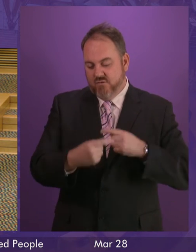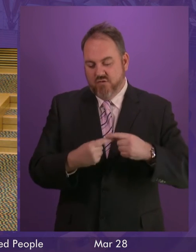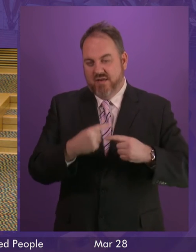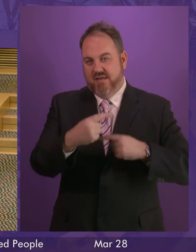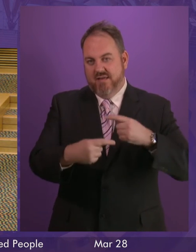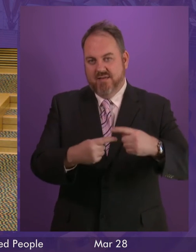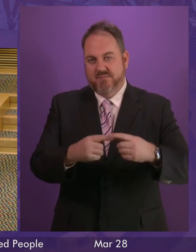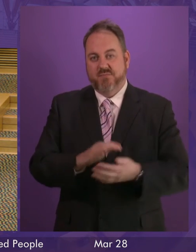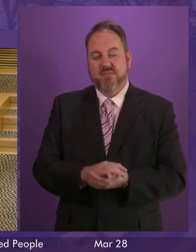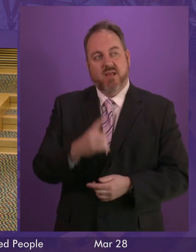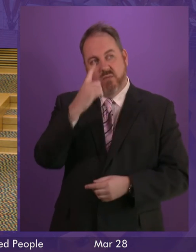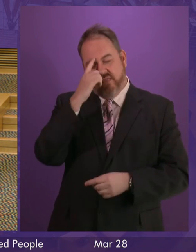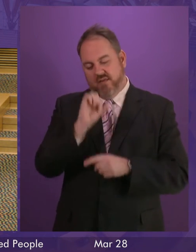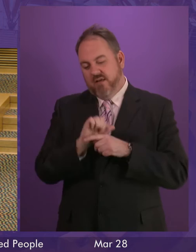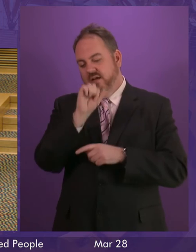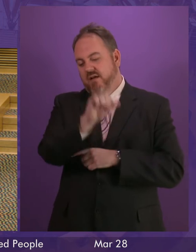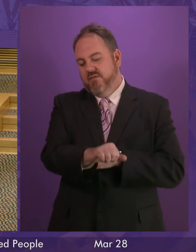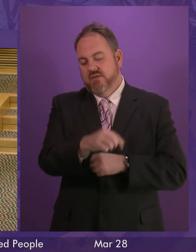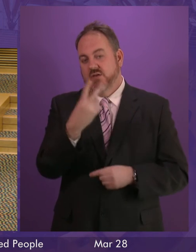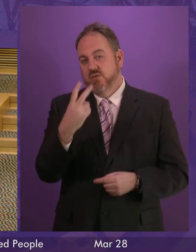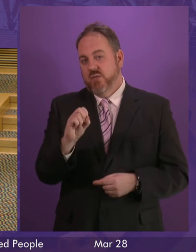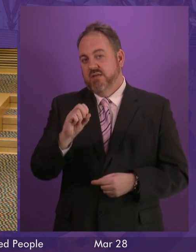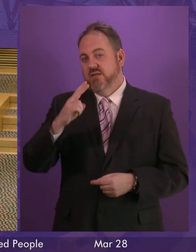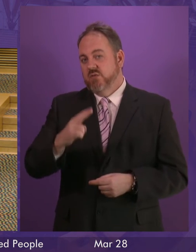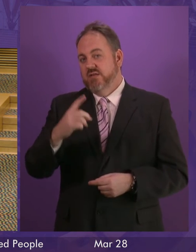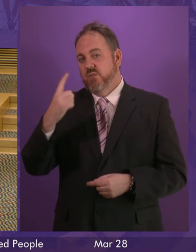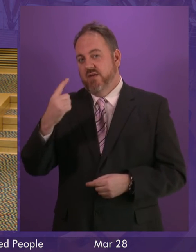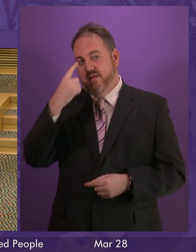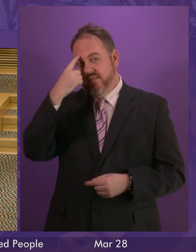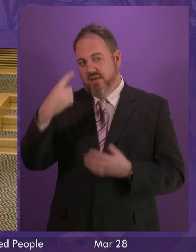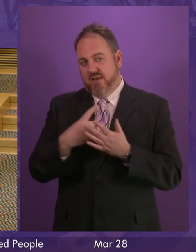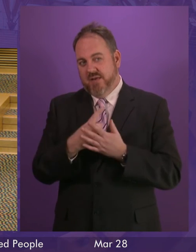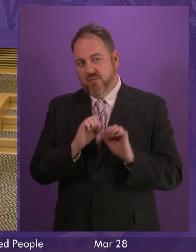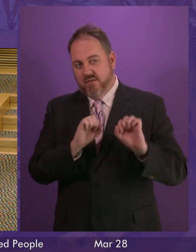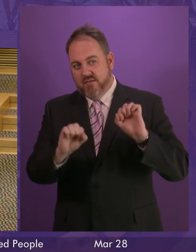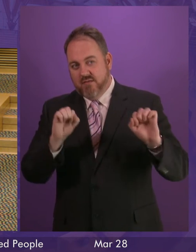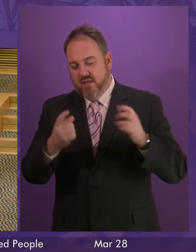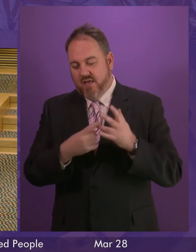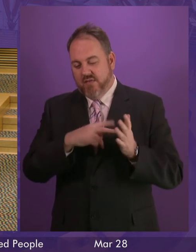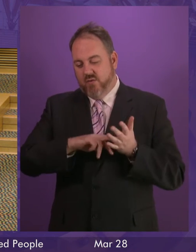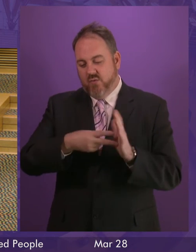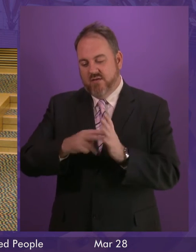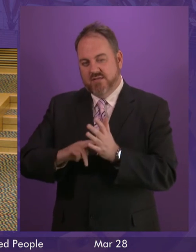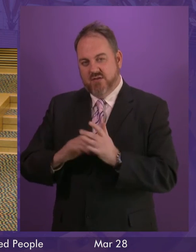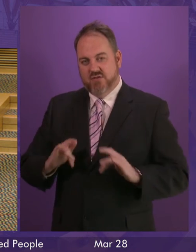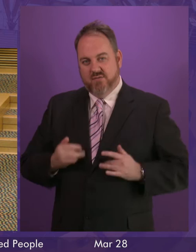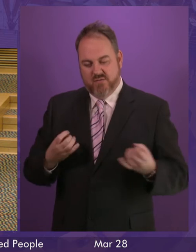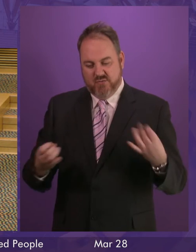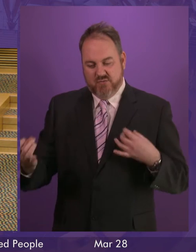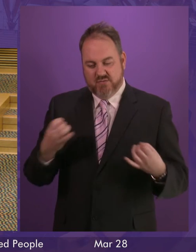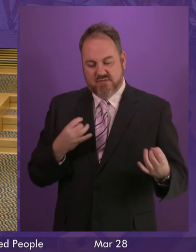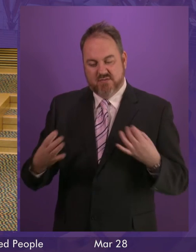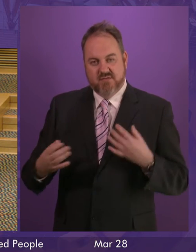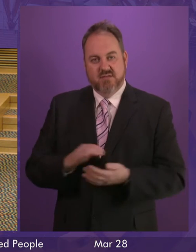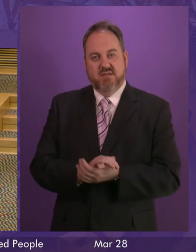supply beyond 2021 with many contributions from our partners on that. Given the long lead-in times for housing delivery,